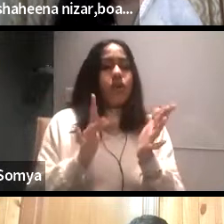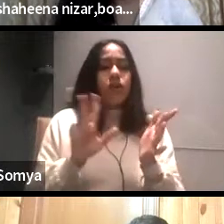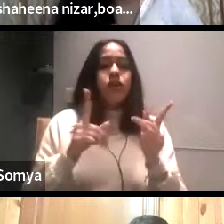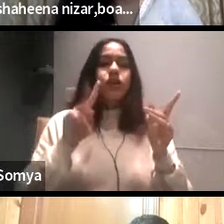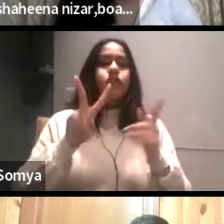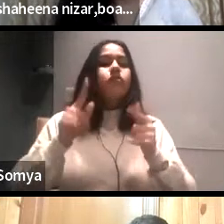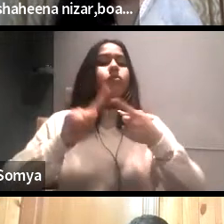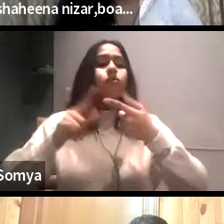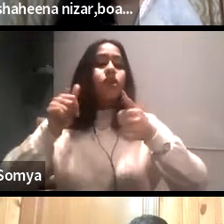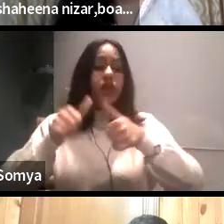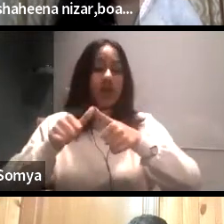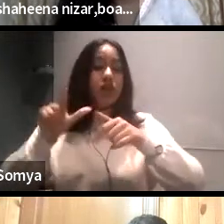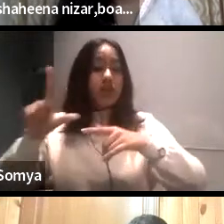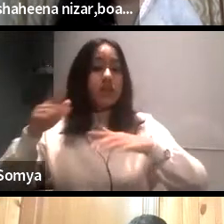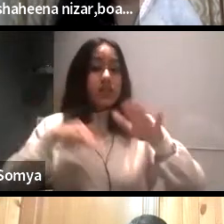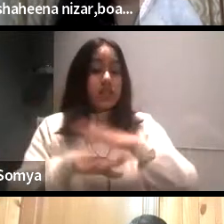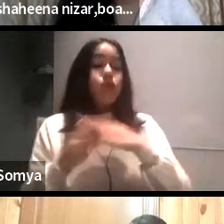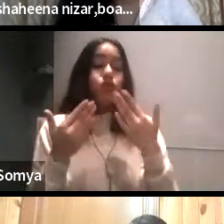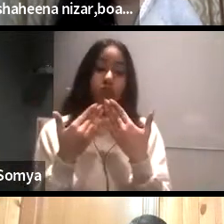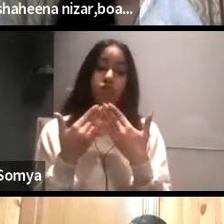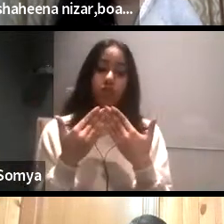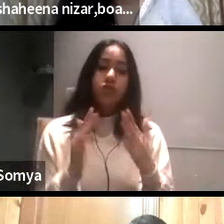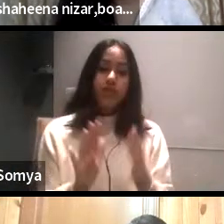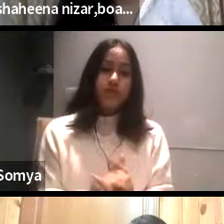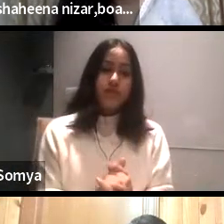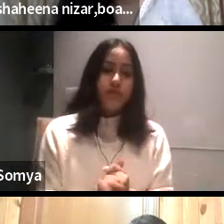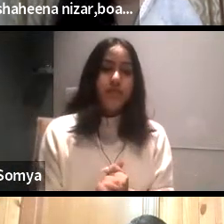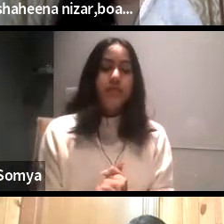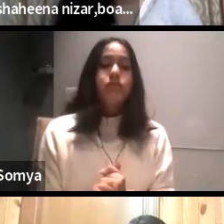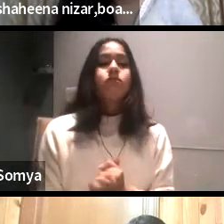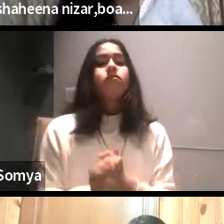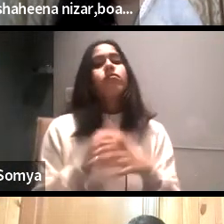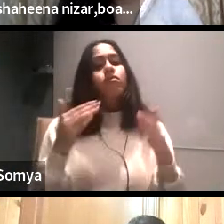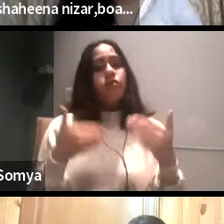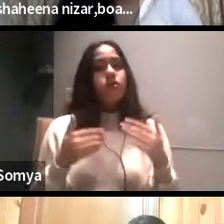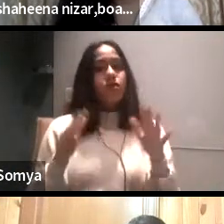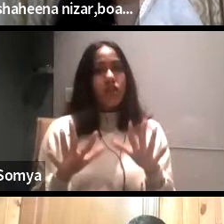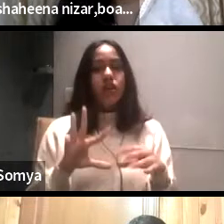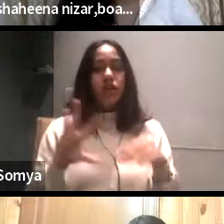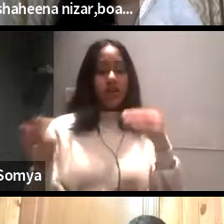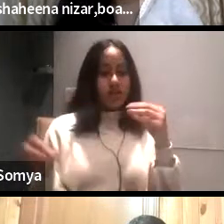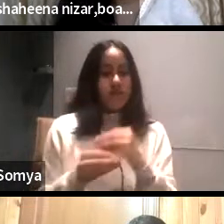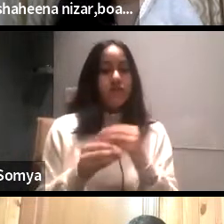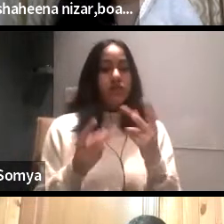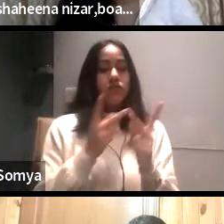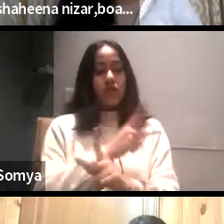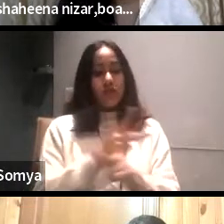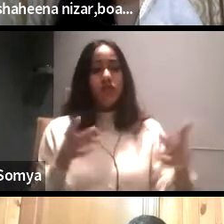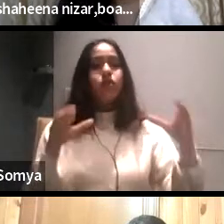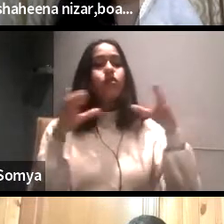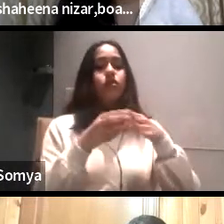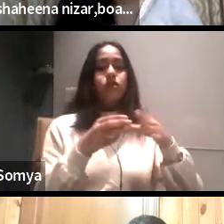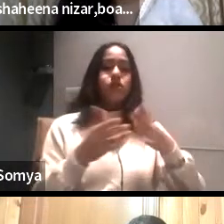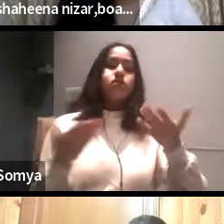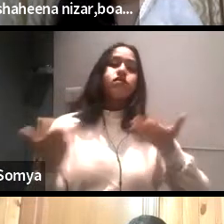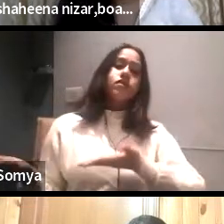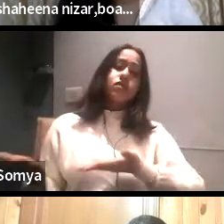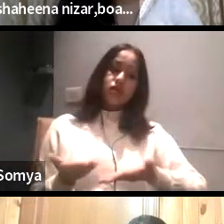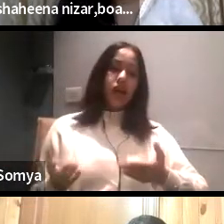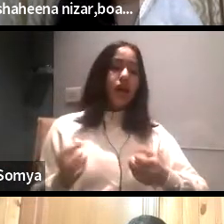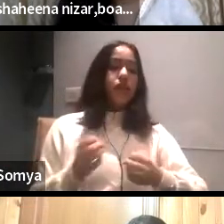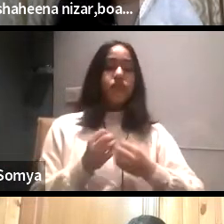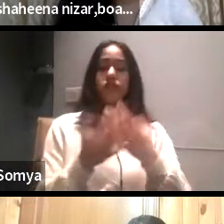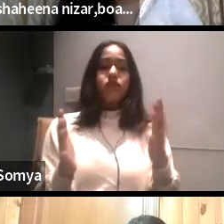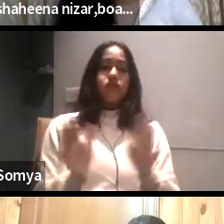a governor for the Welsh schools. And I'm also involved in a lot of community services. So nothing